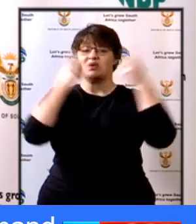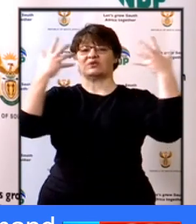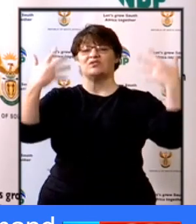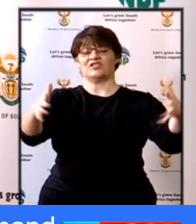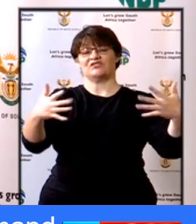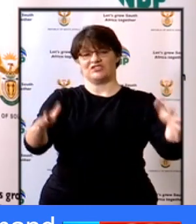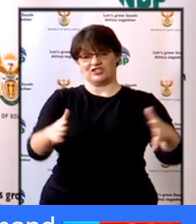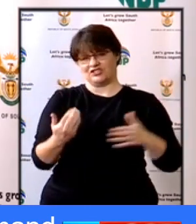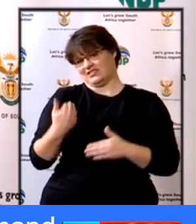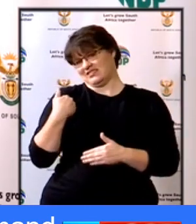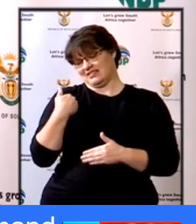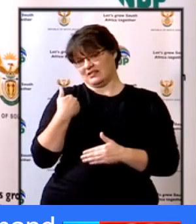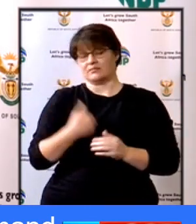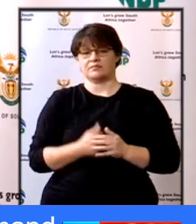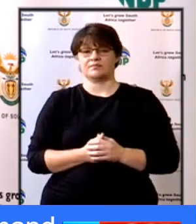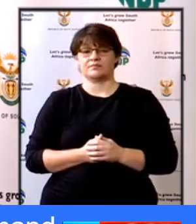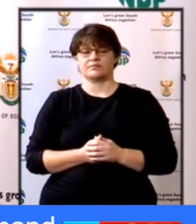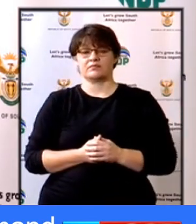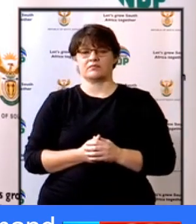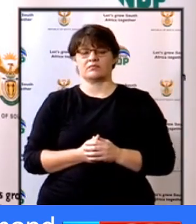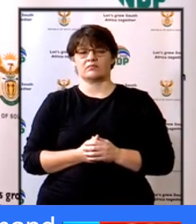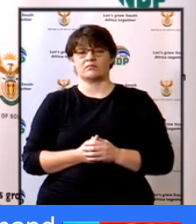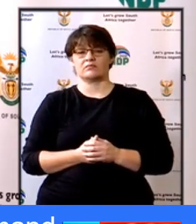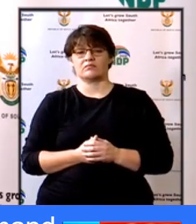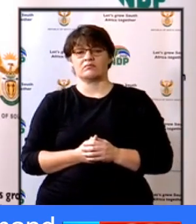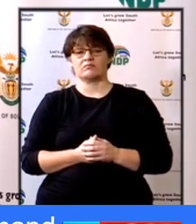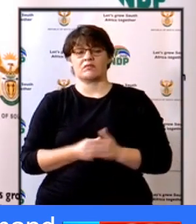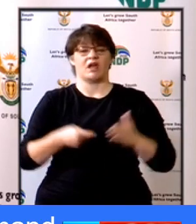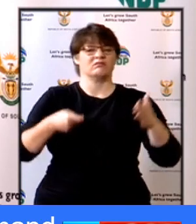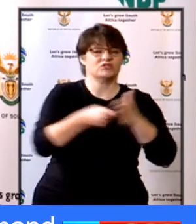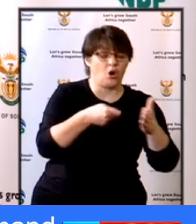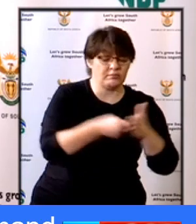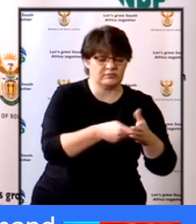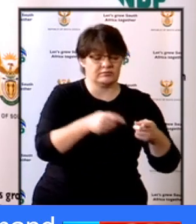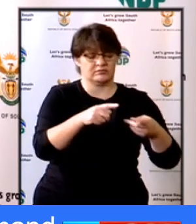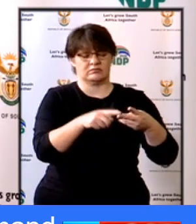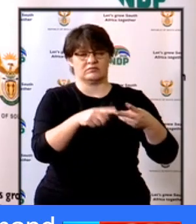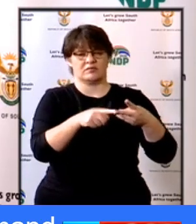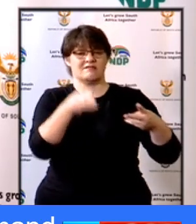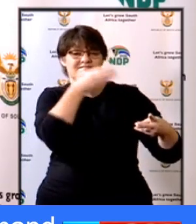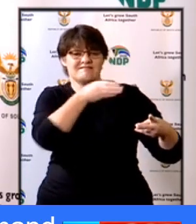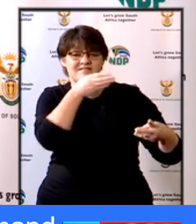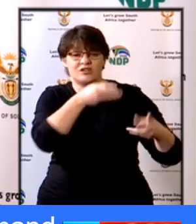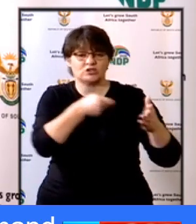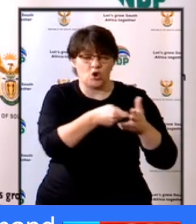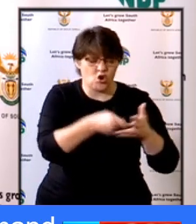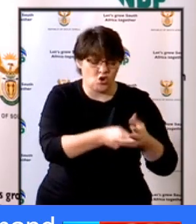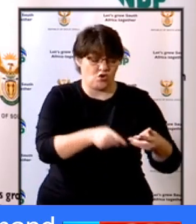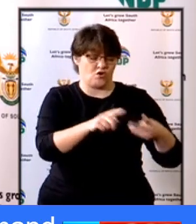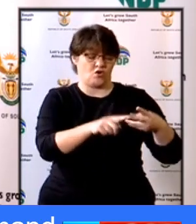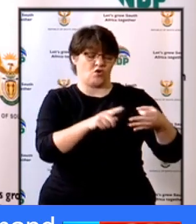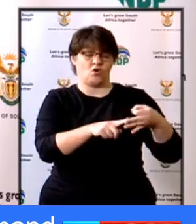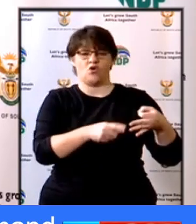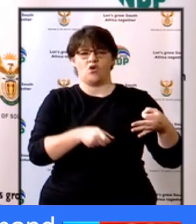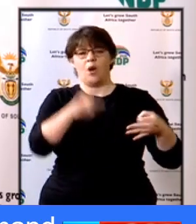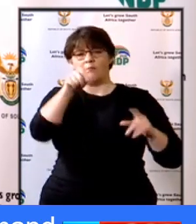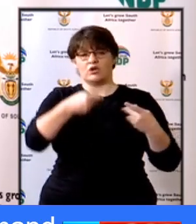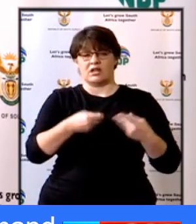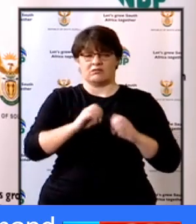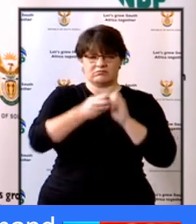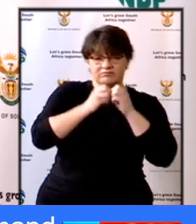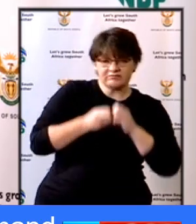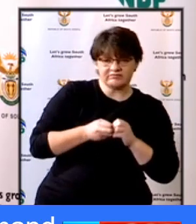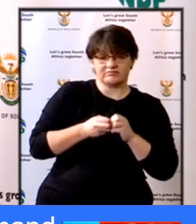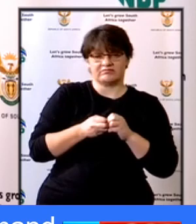when he addressed the nation. We met with supermarkets and bottle stores, with the people who produce the